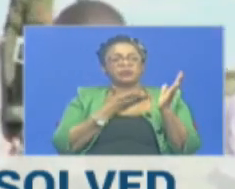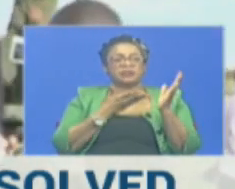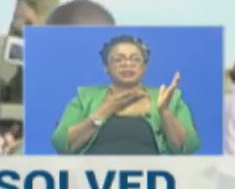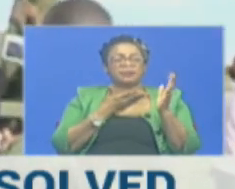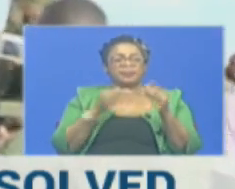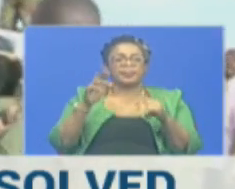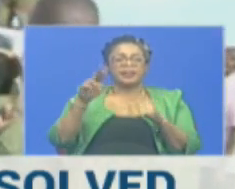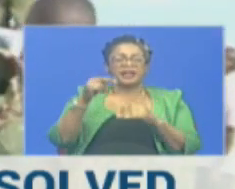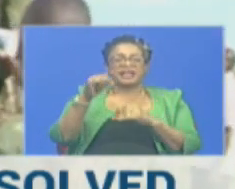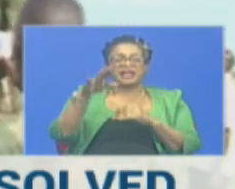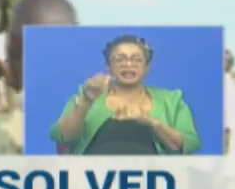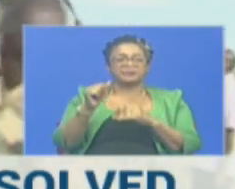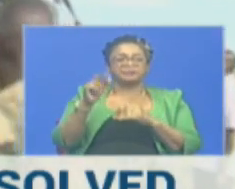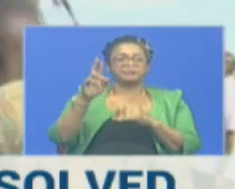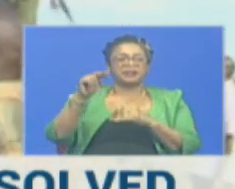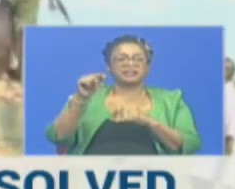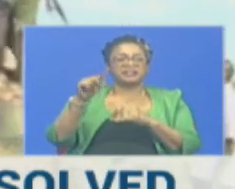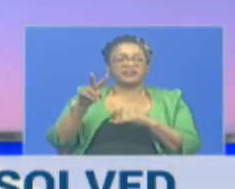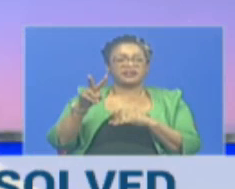Kirori, NTV.